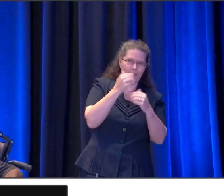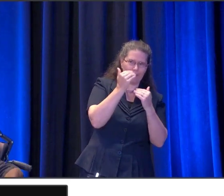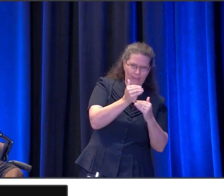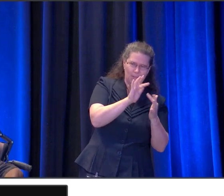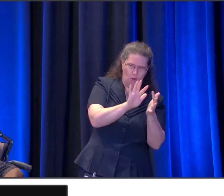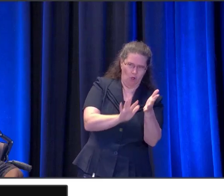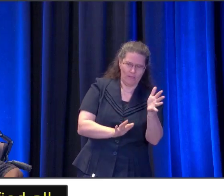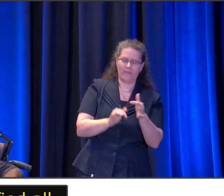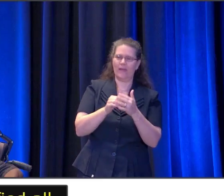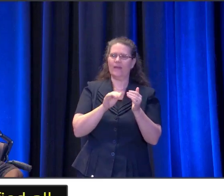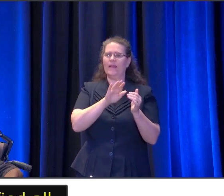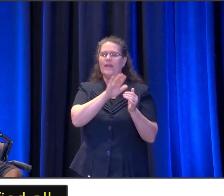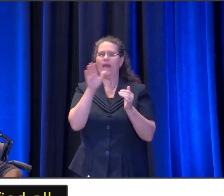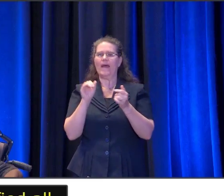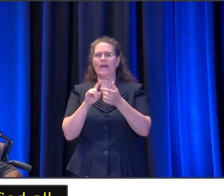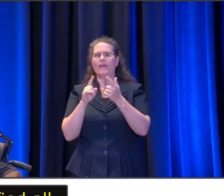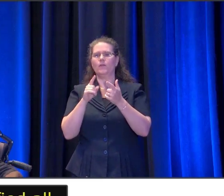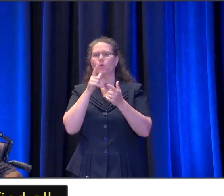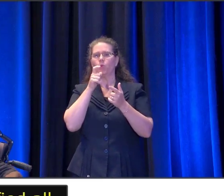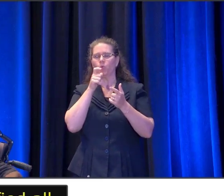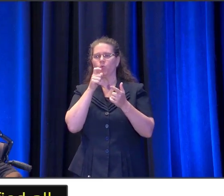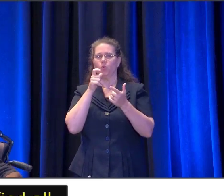reported out of the OE committee.